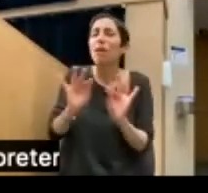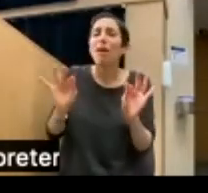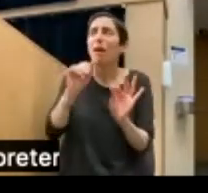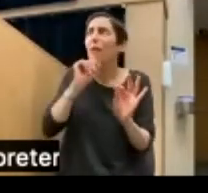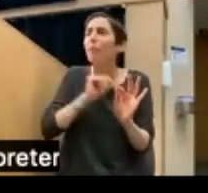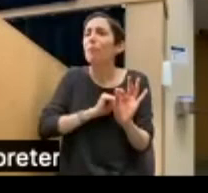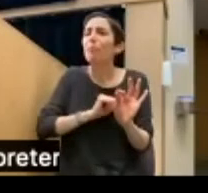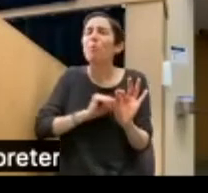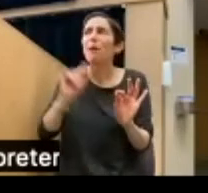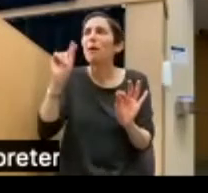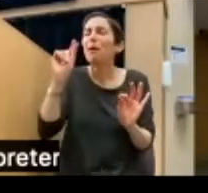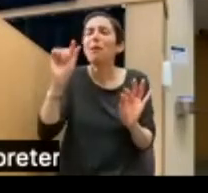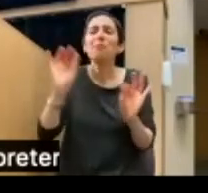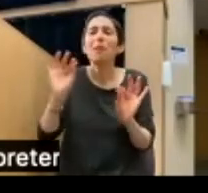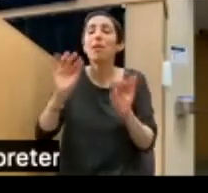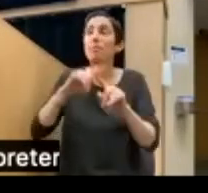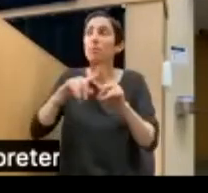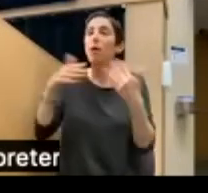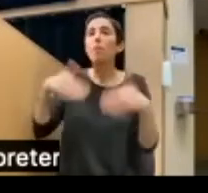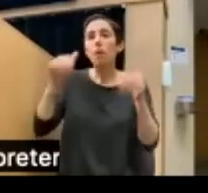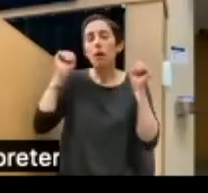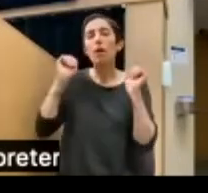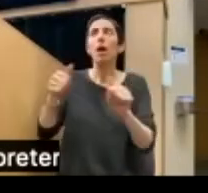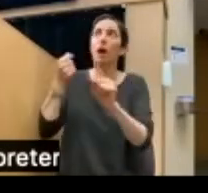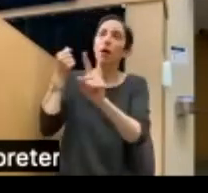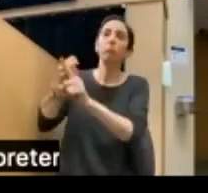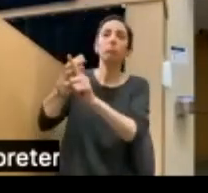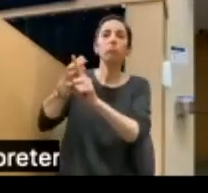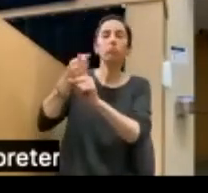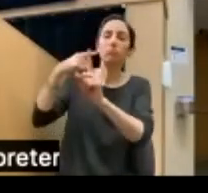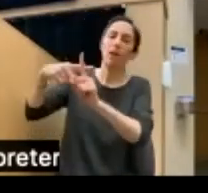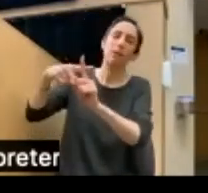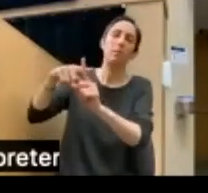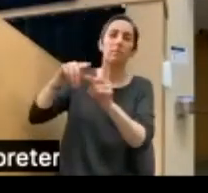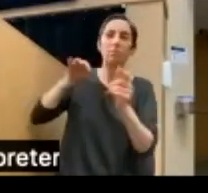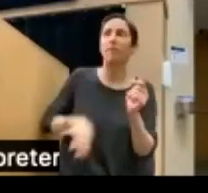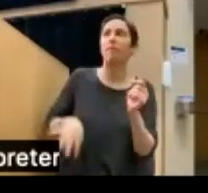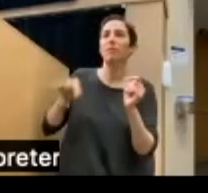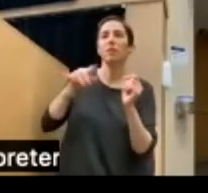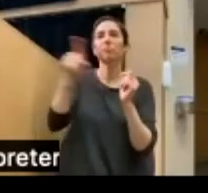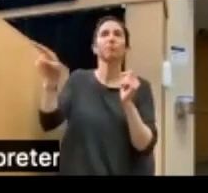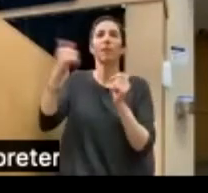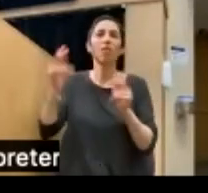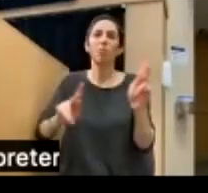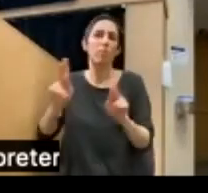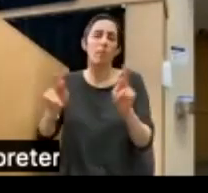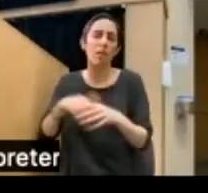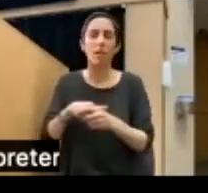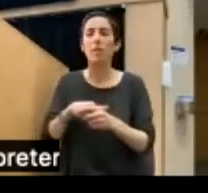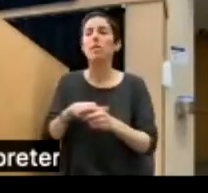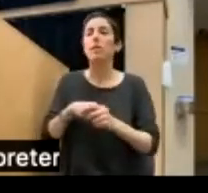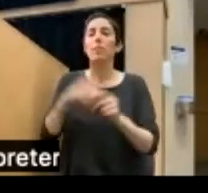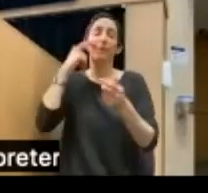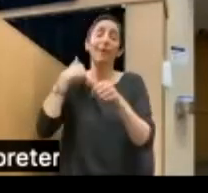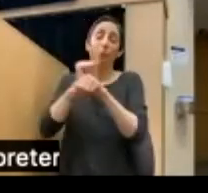somebody else. And I have people, what's really amazing about working on kindness is people send me all kinds of